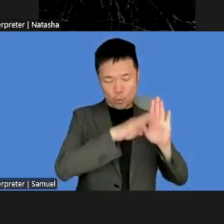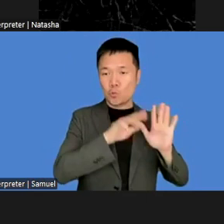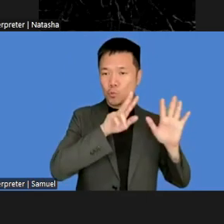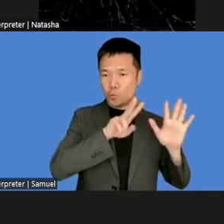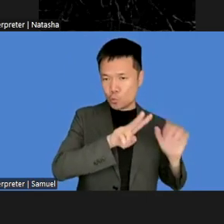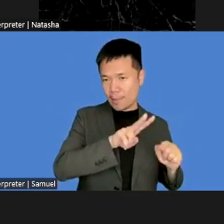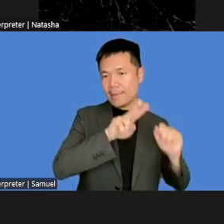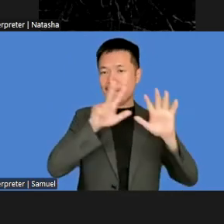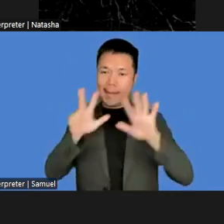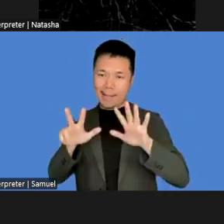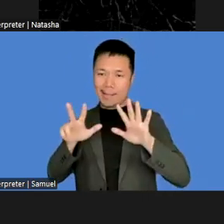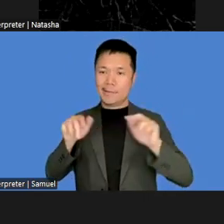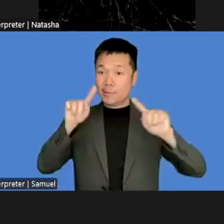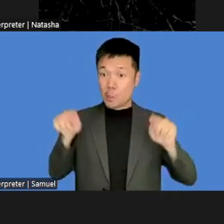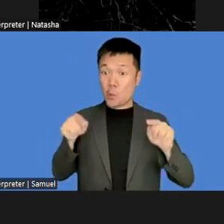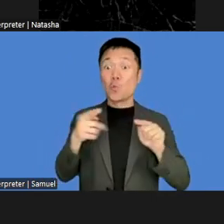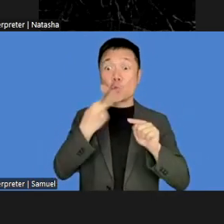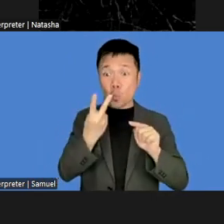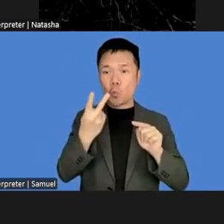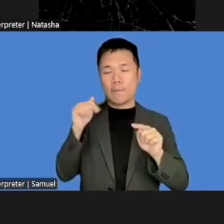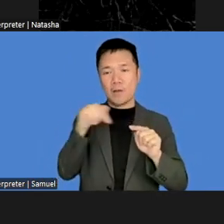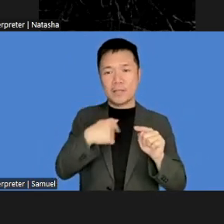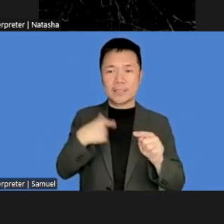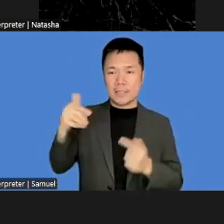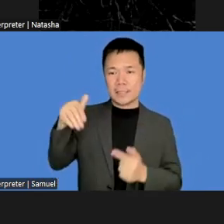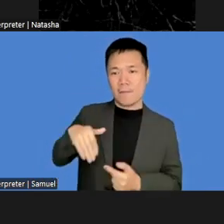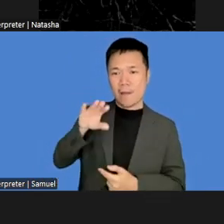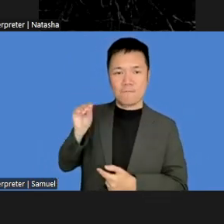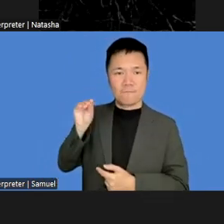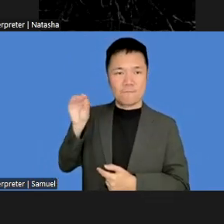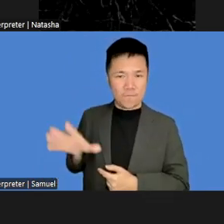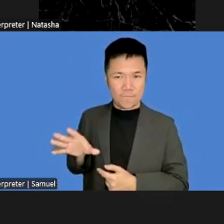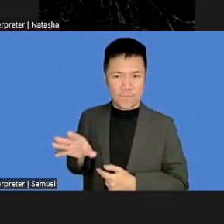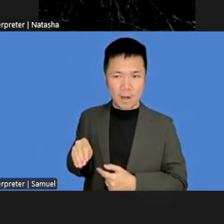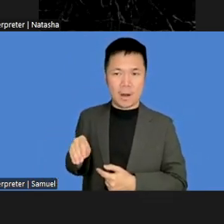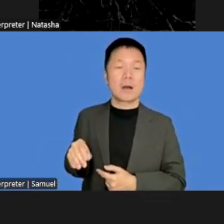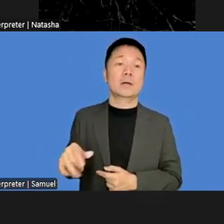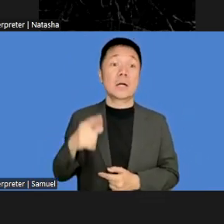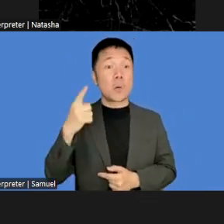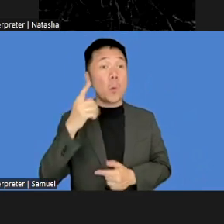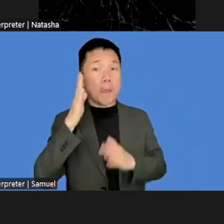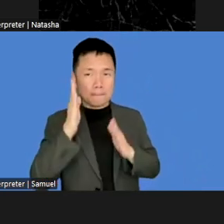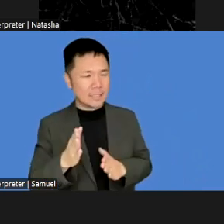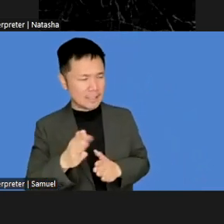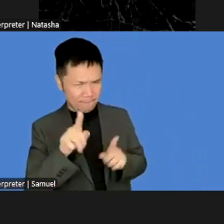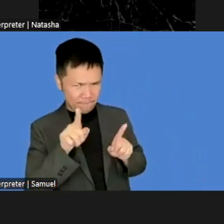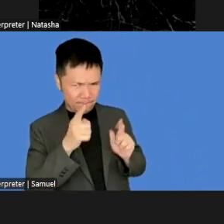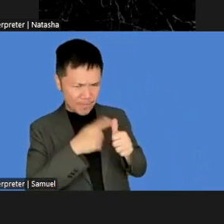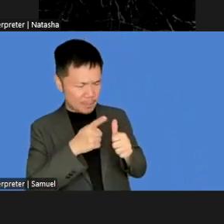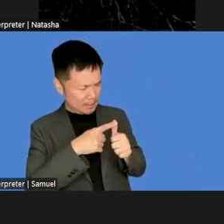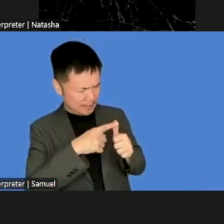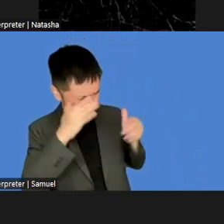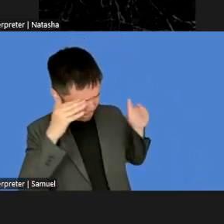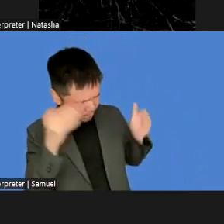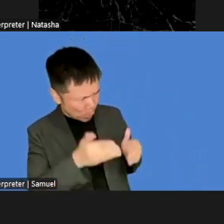Constitution of the Republic is very clear that the best interests of the child have to be considered as the paramount consideration